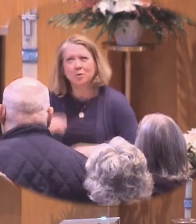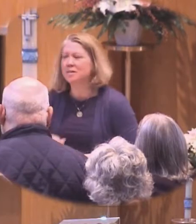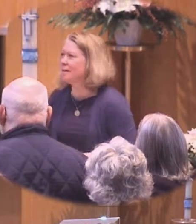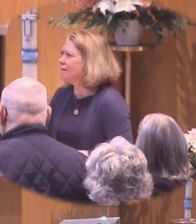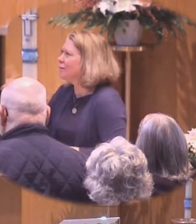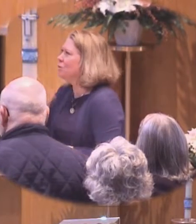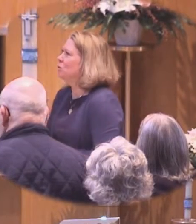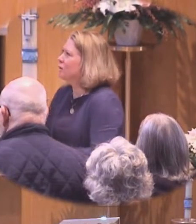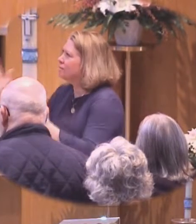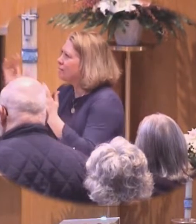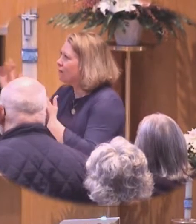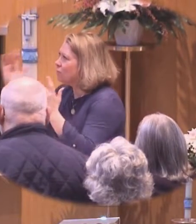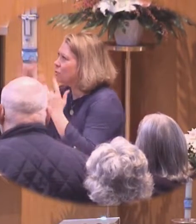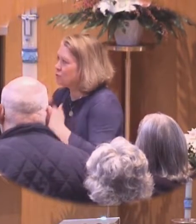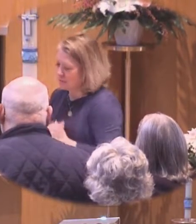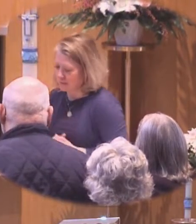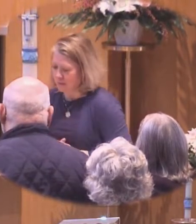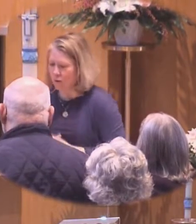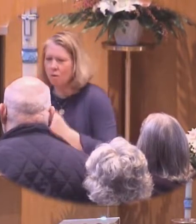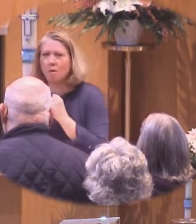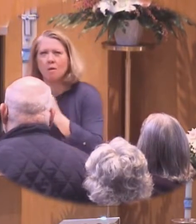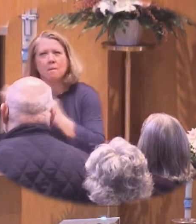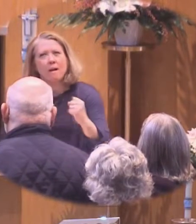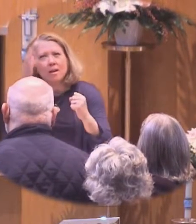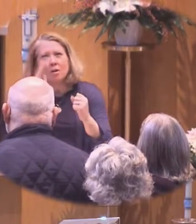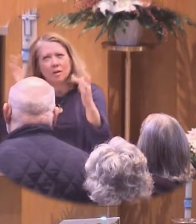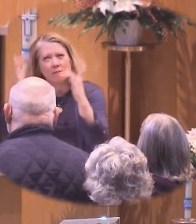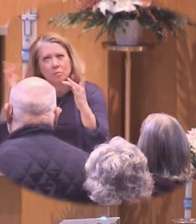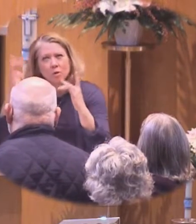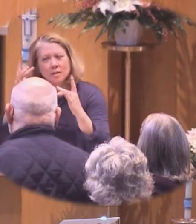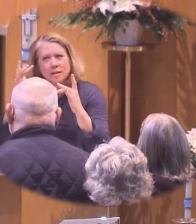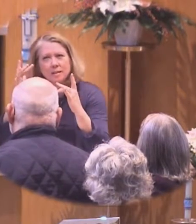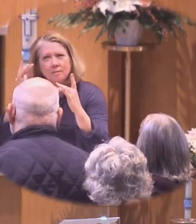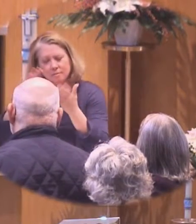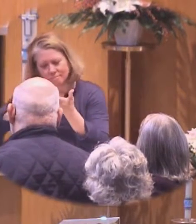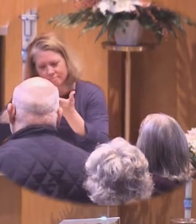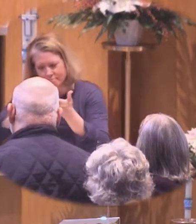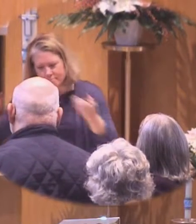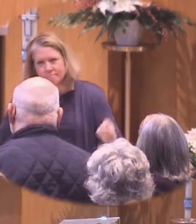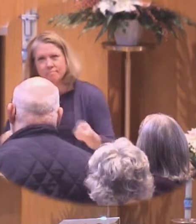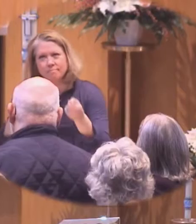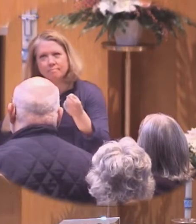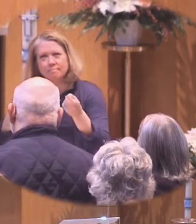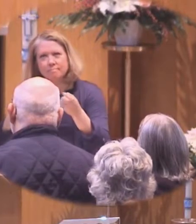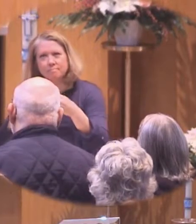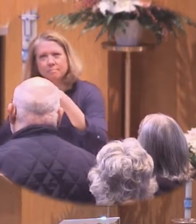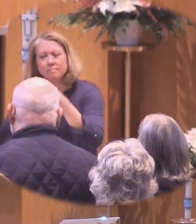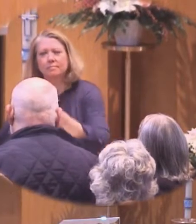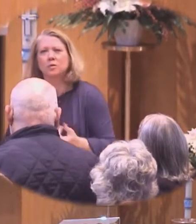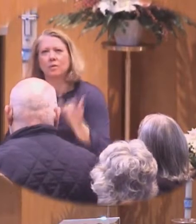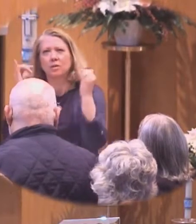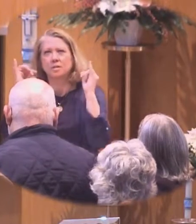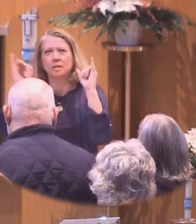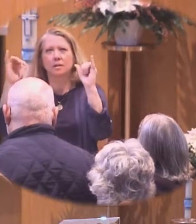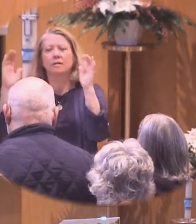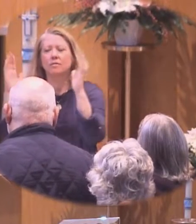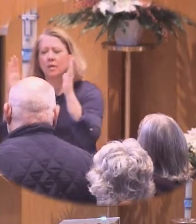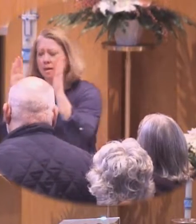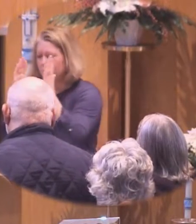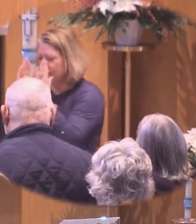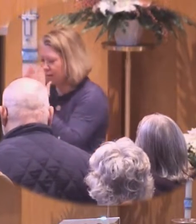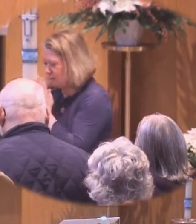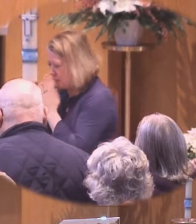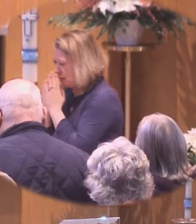mercy. May Almighty God have mercy on us, forgive us our sins, and bring us to everlasting